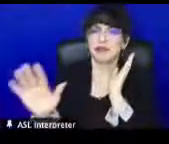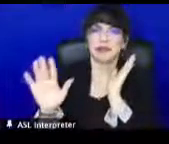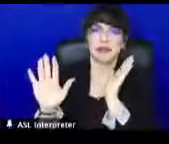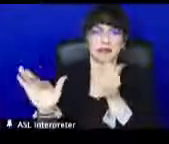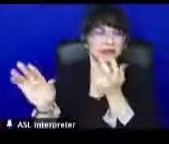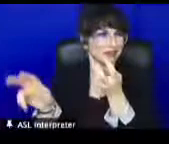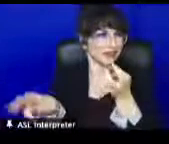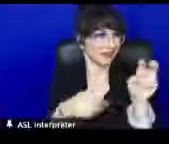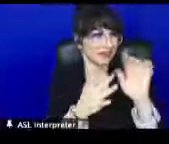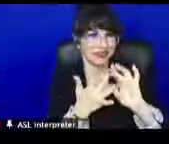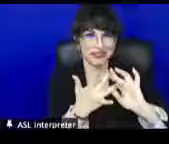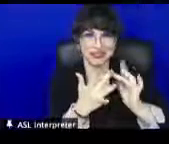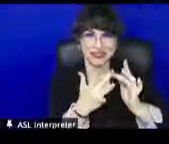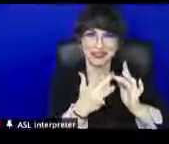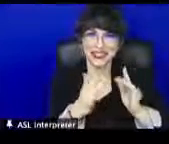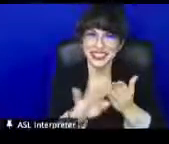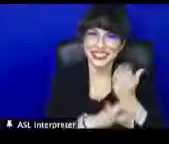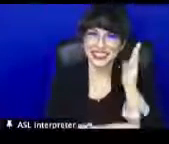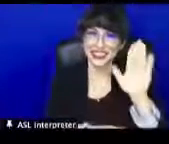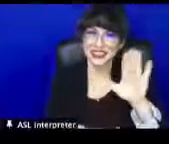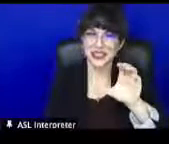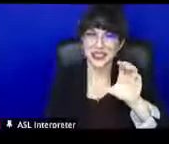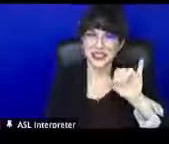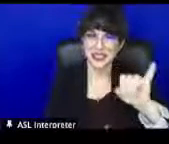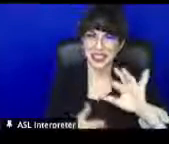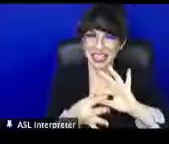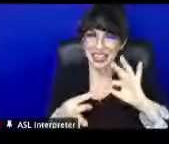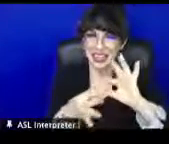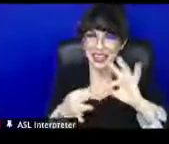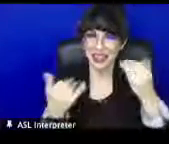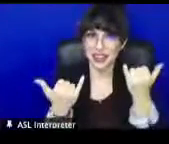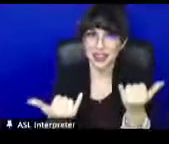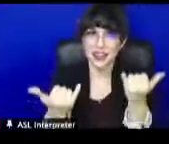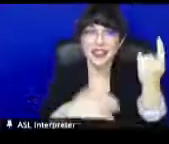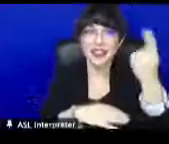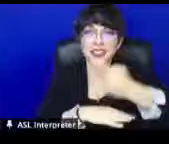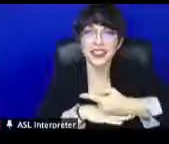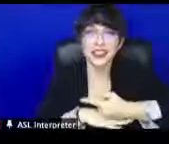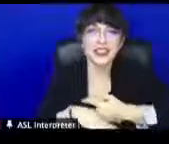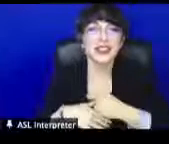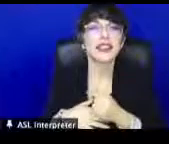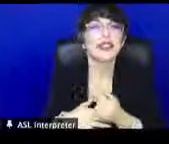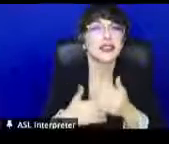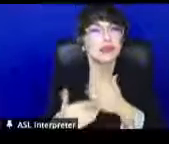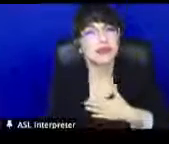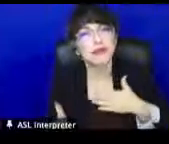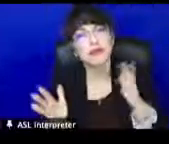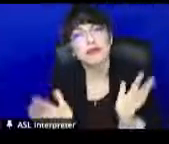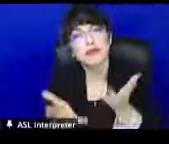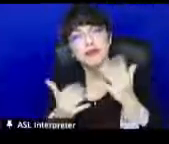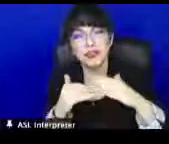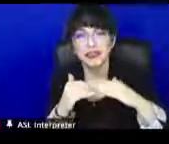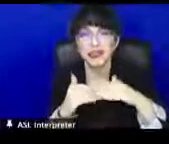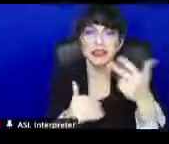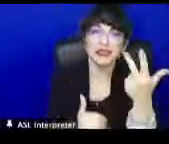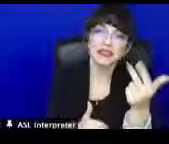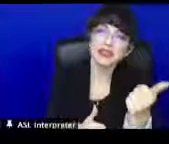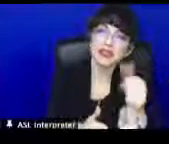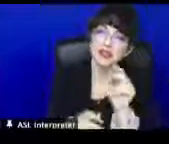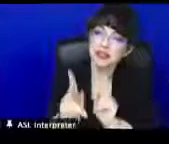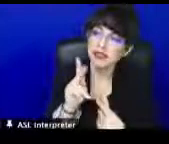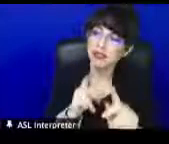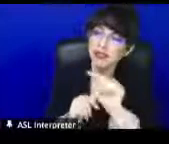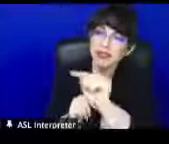online. Submit your COI input today. And please encourage at least 3 other people to